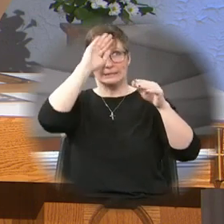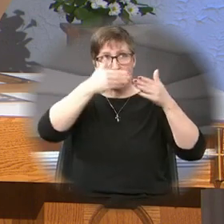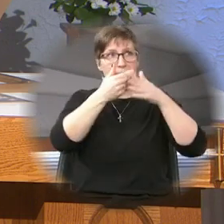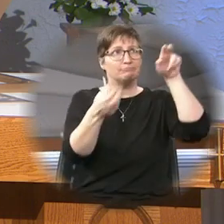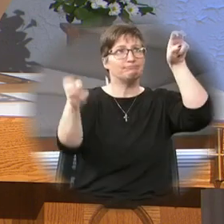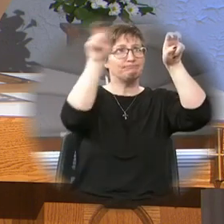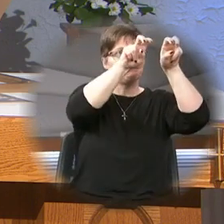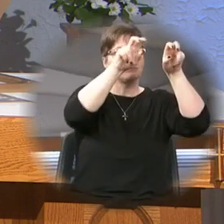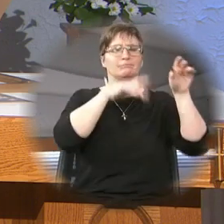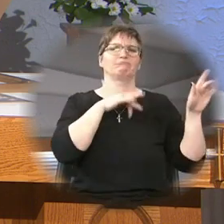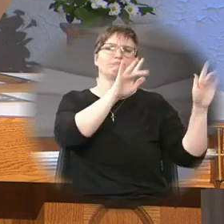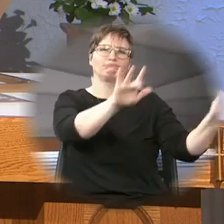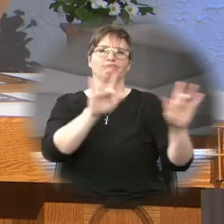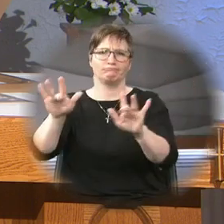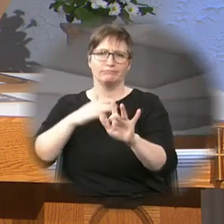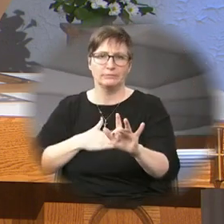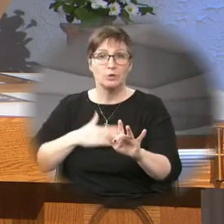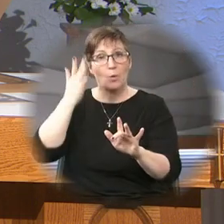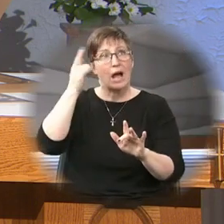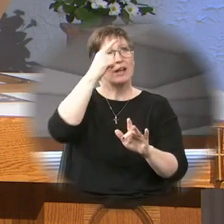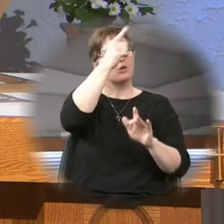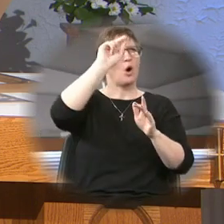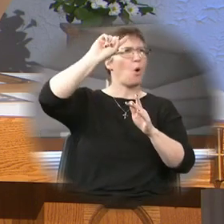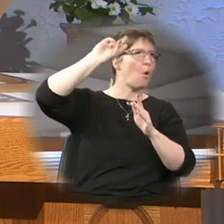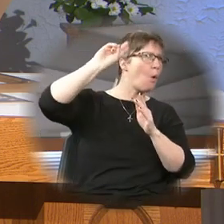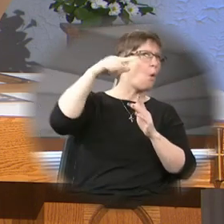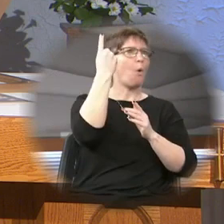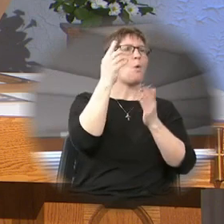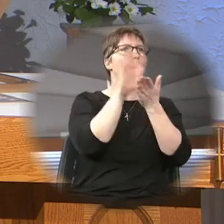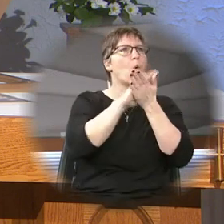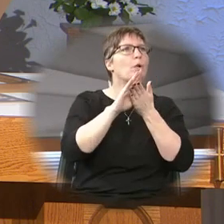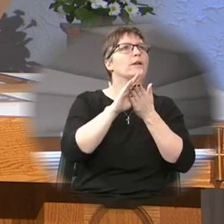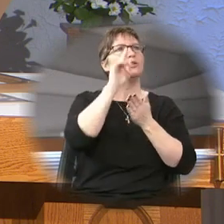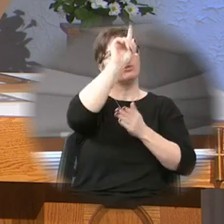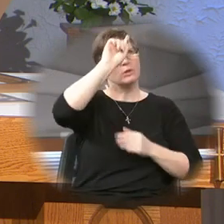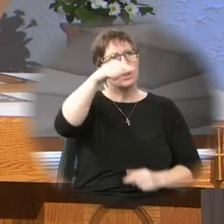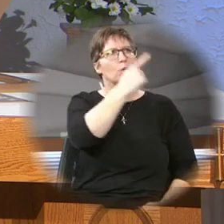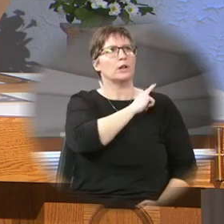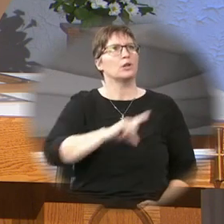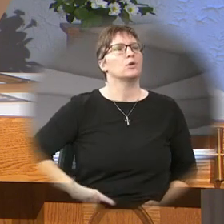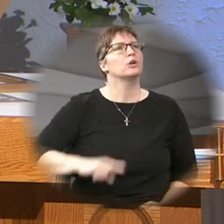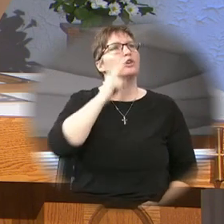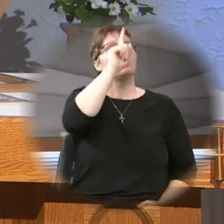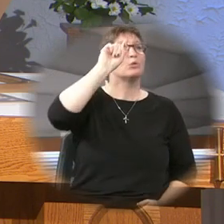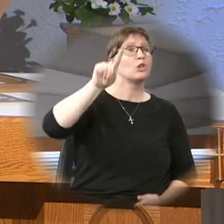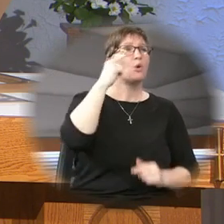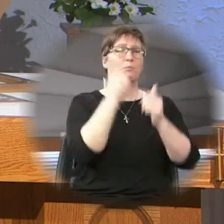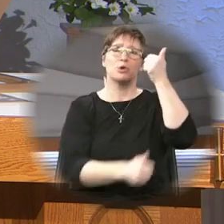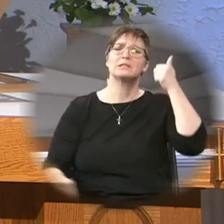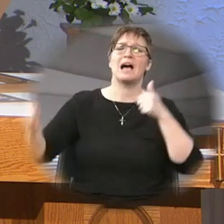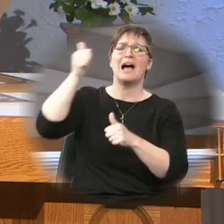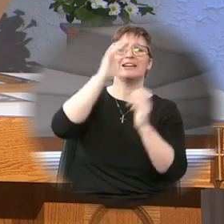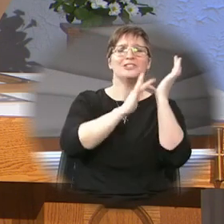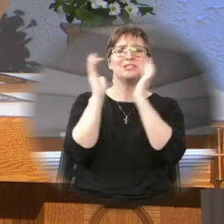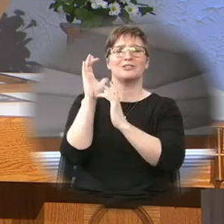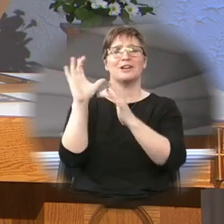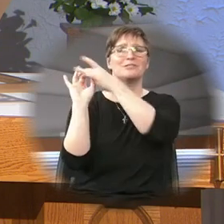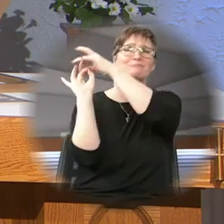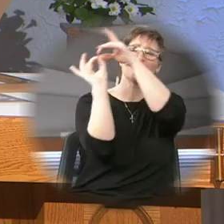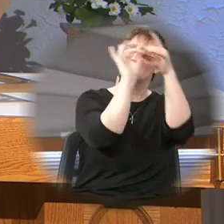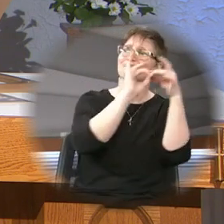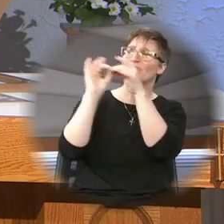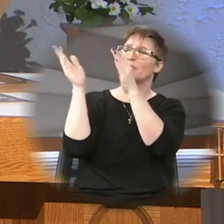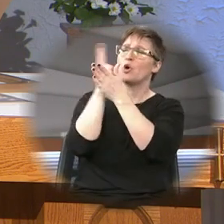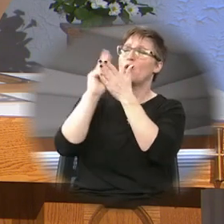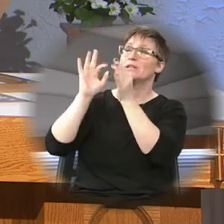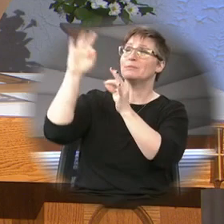on us. For you alone are the Holy One, you alone are the Lord, you alone are the Most High, Jesus Christ, with